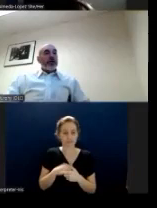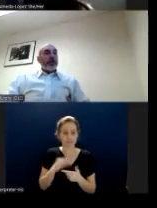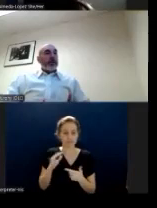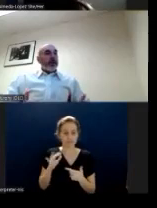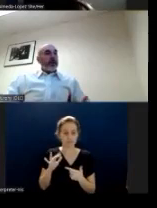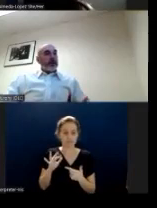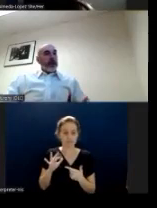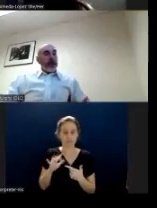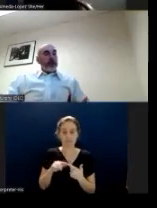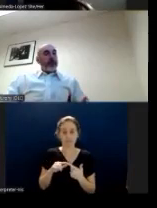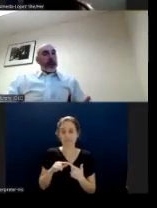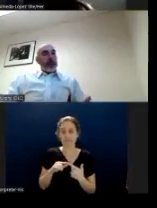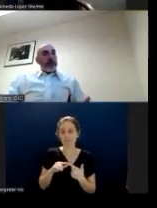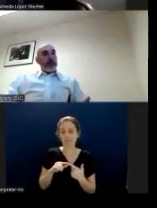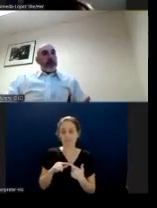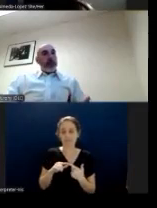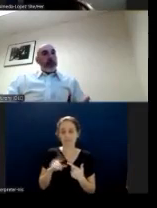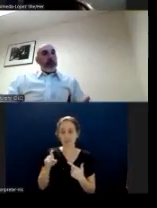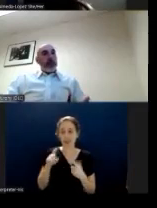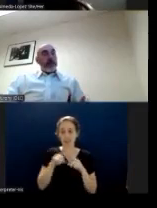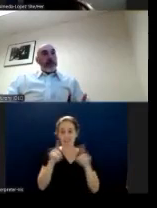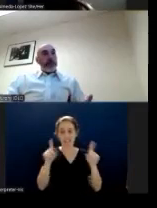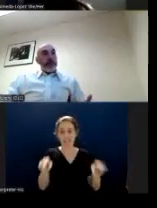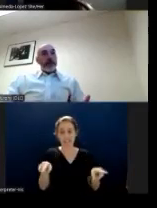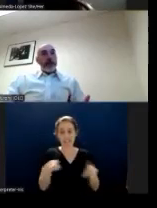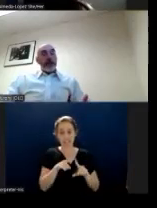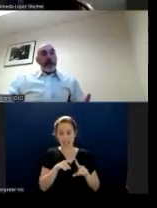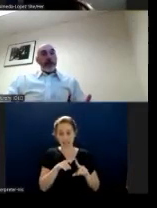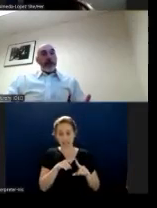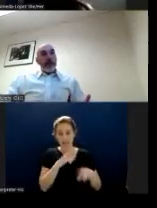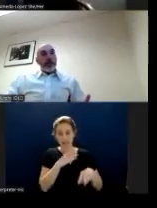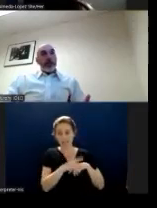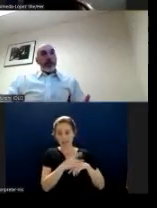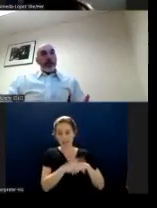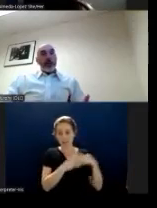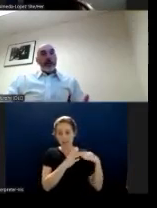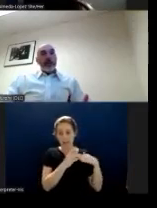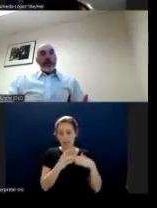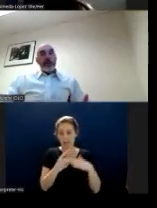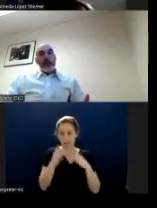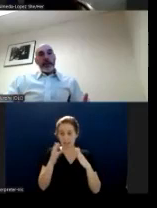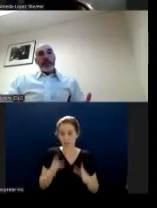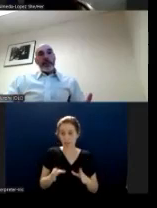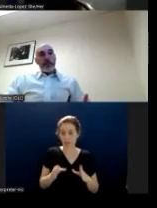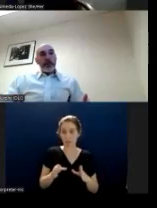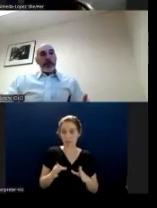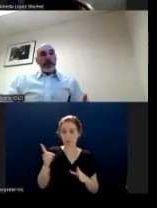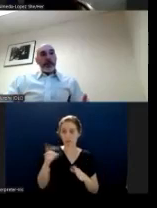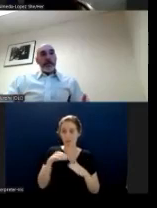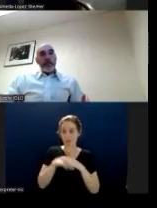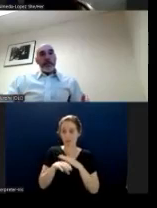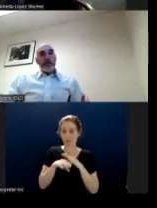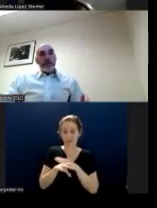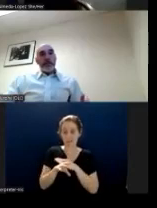There should be signage that directs people to the accessible